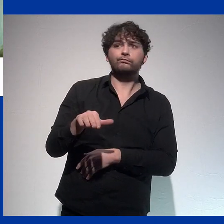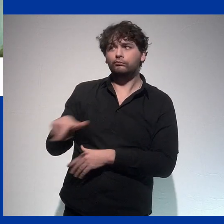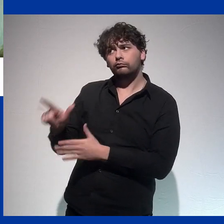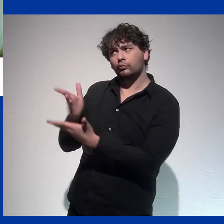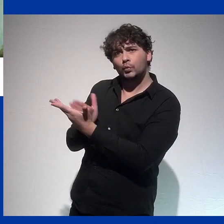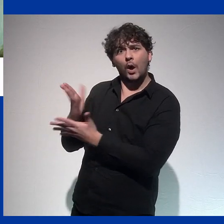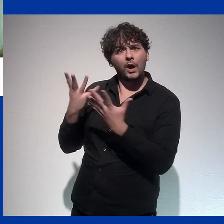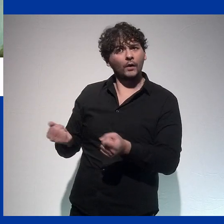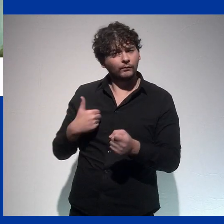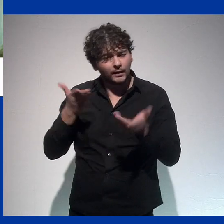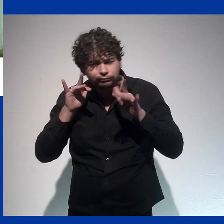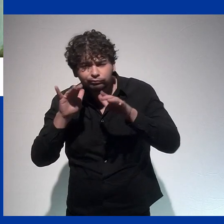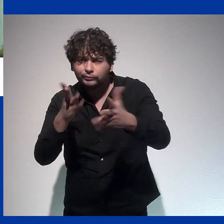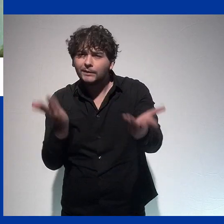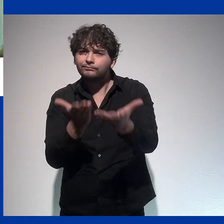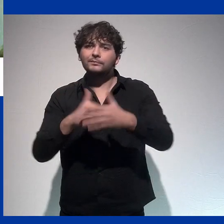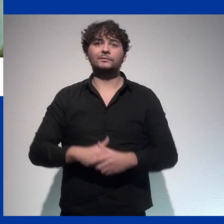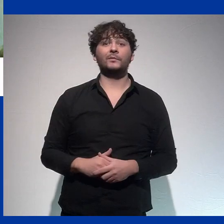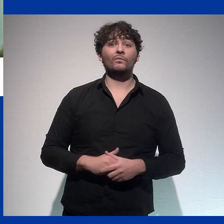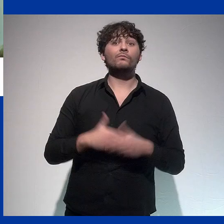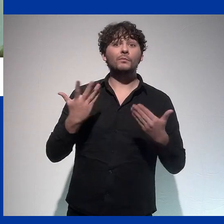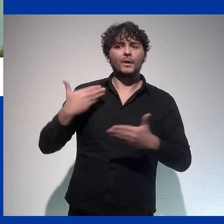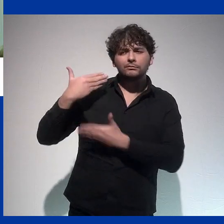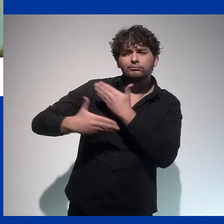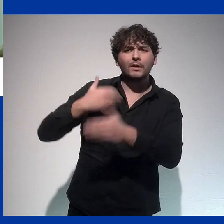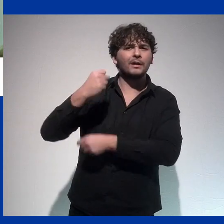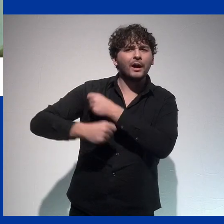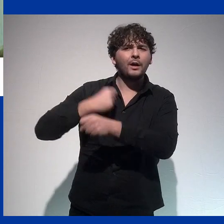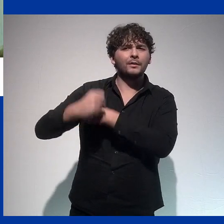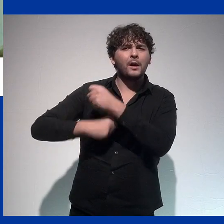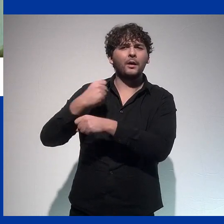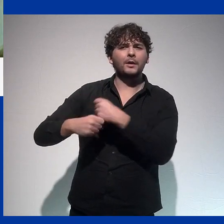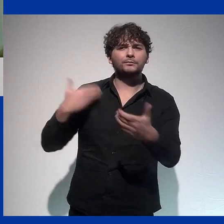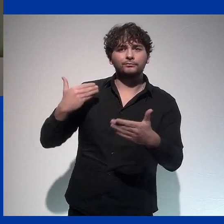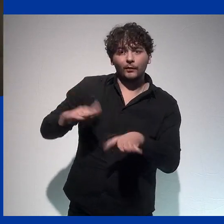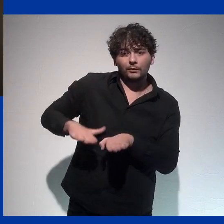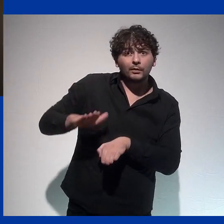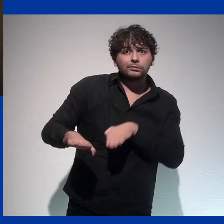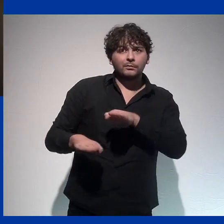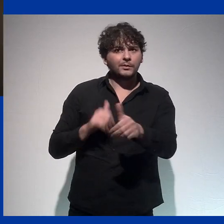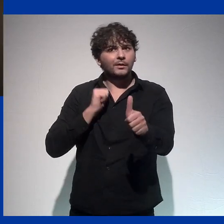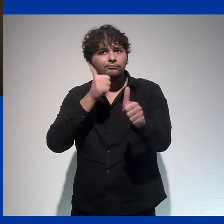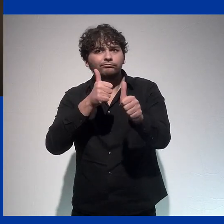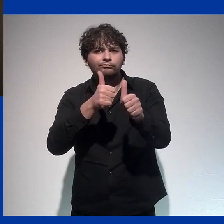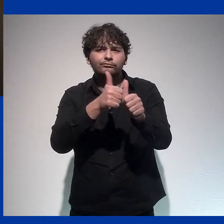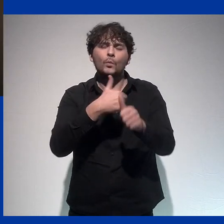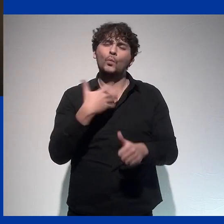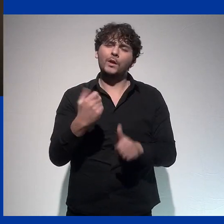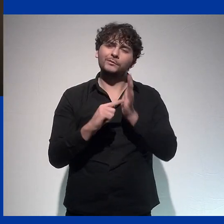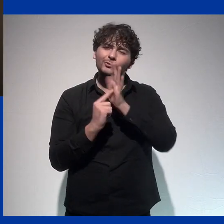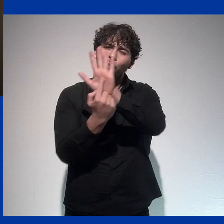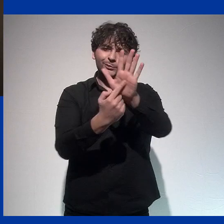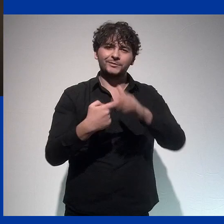achieved for the implementation of the Youth Work Agenda. Thank you. Thank you very much, Mrs.